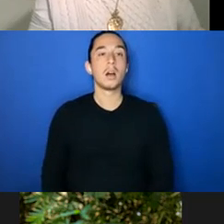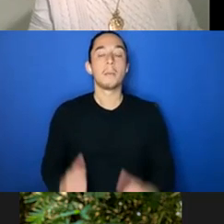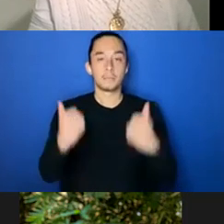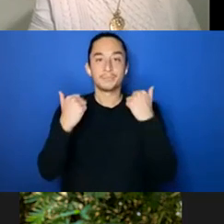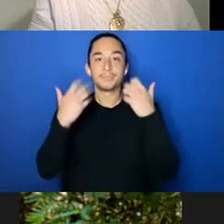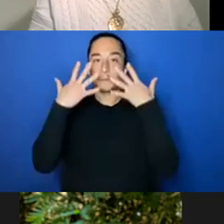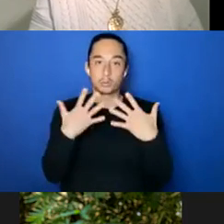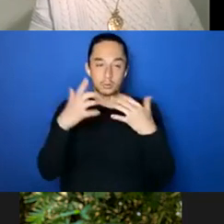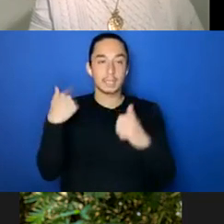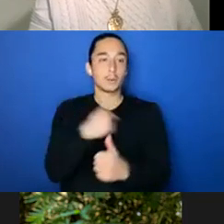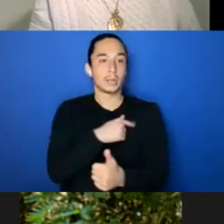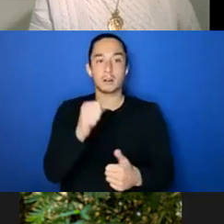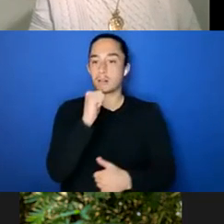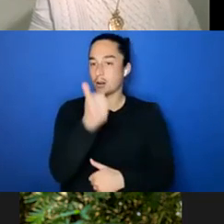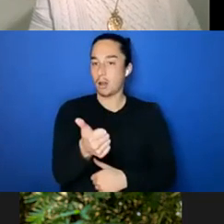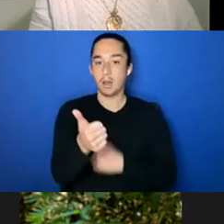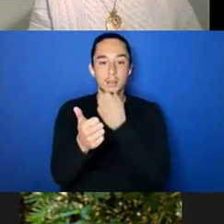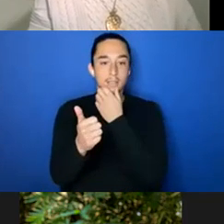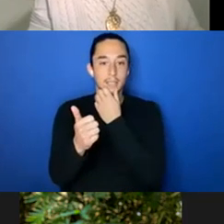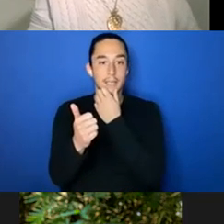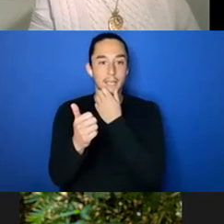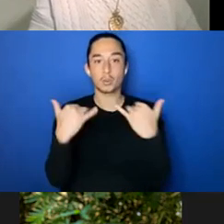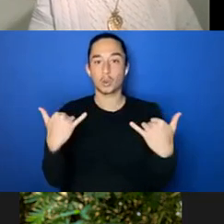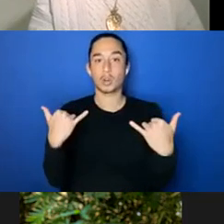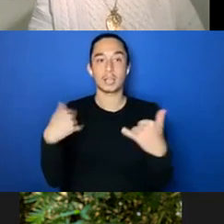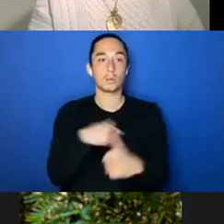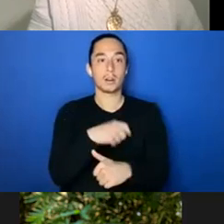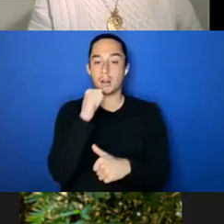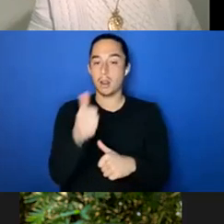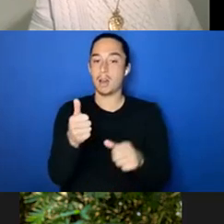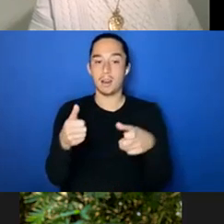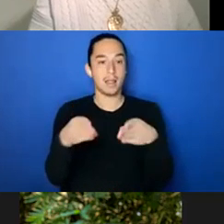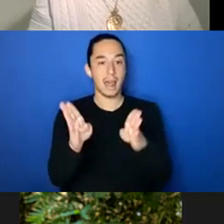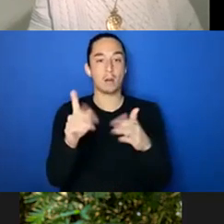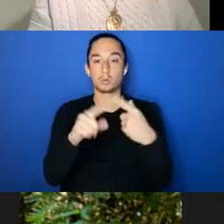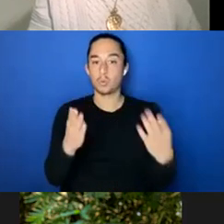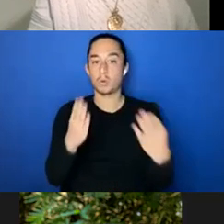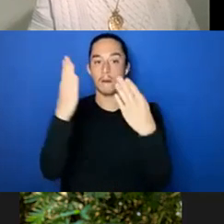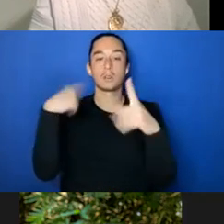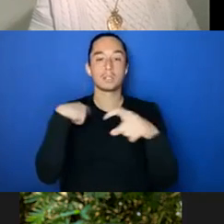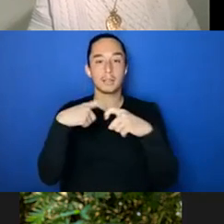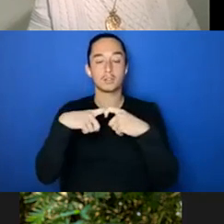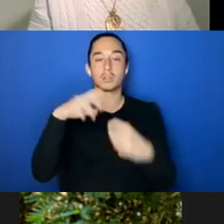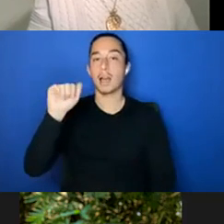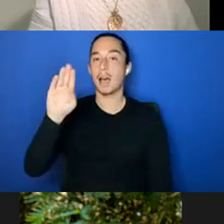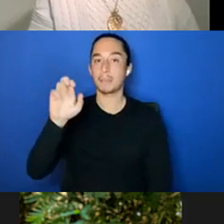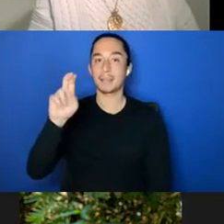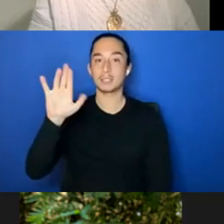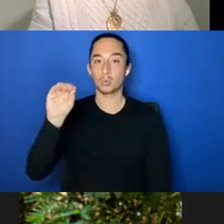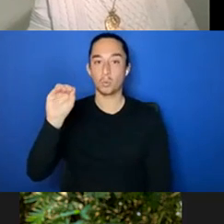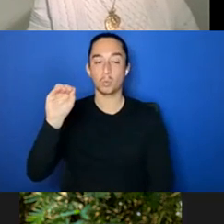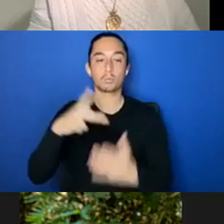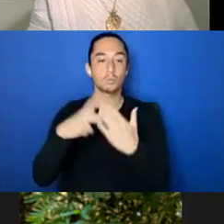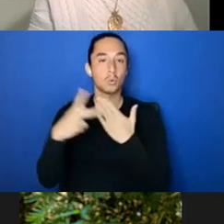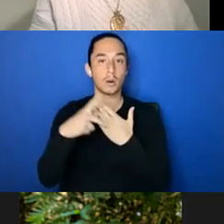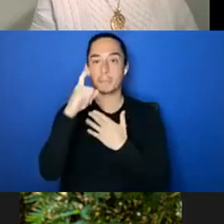Unfortunately, we are not currently allowed to offer a Spanish ab initio program because of